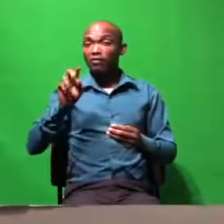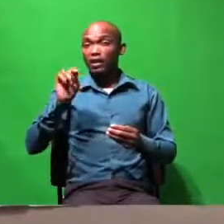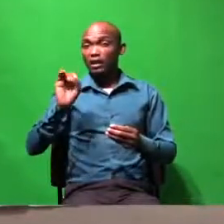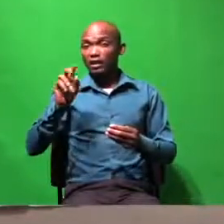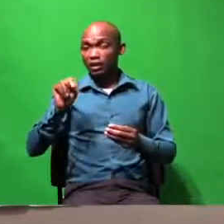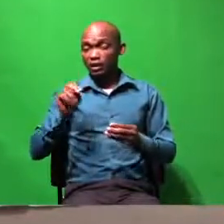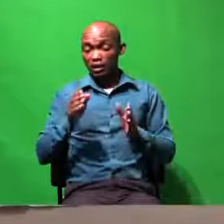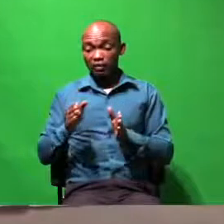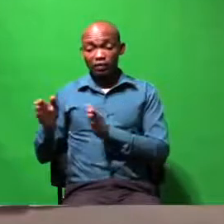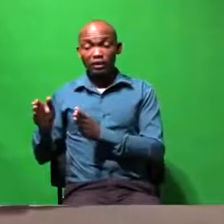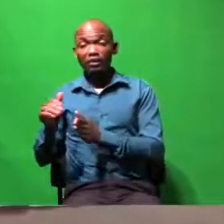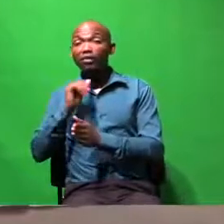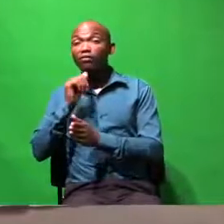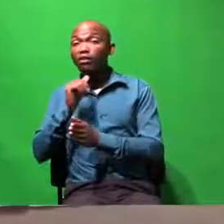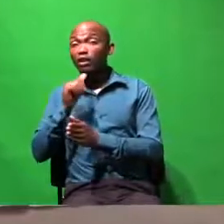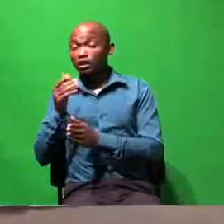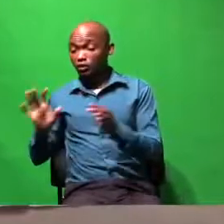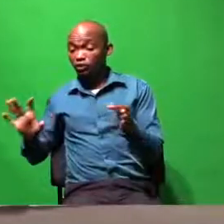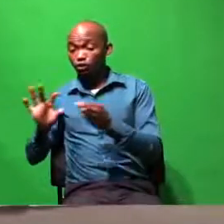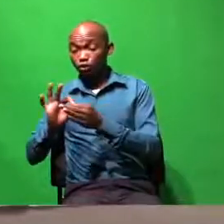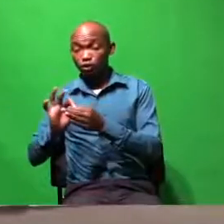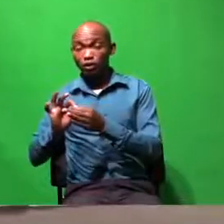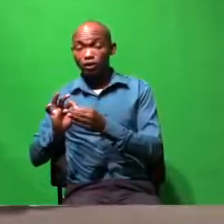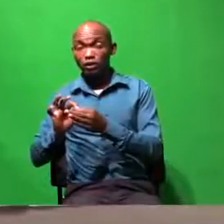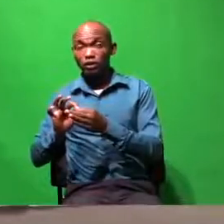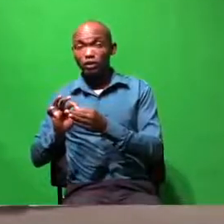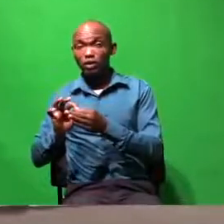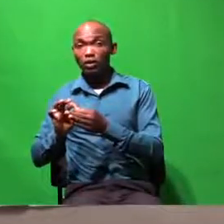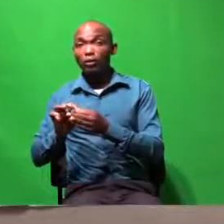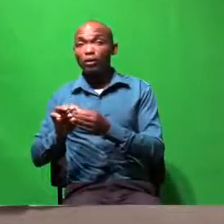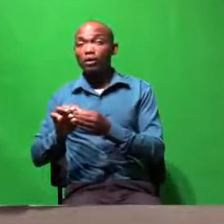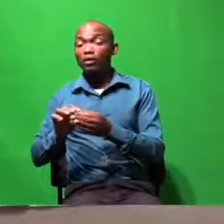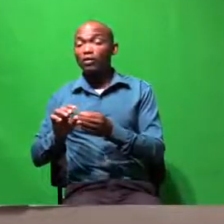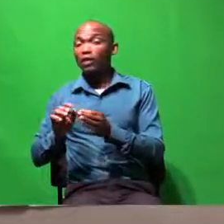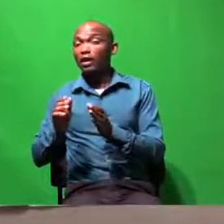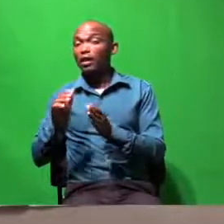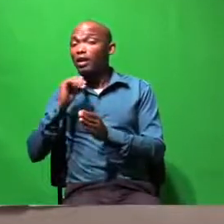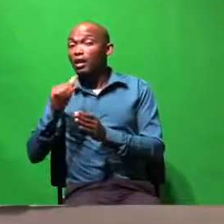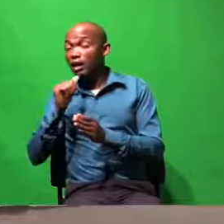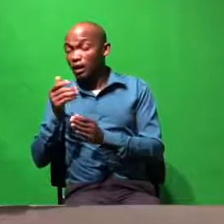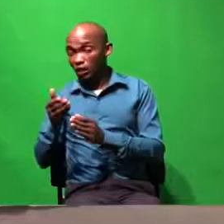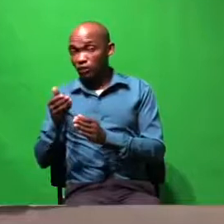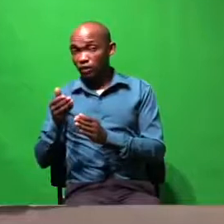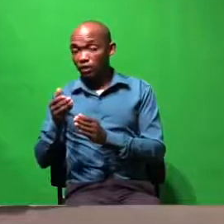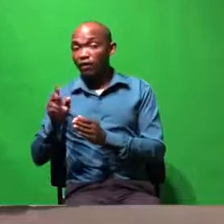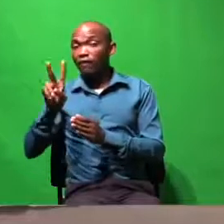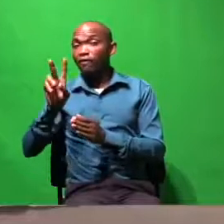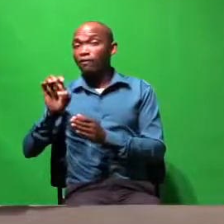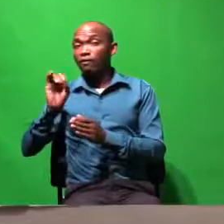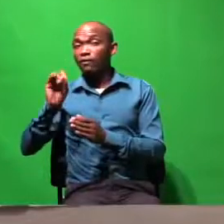left lymph ducts will join with the left subclavian